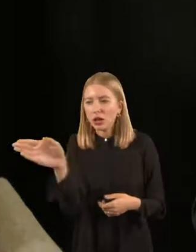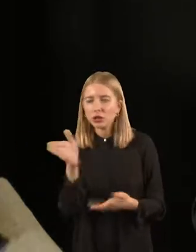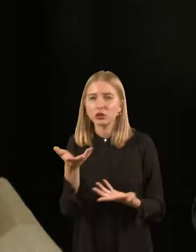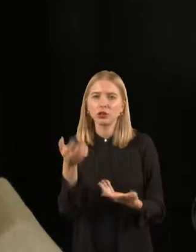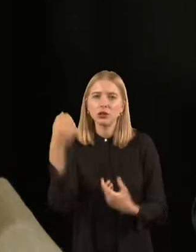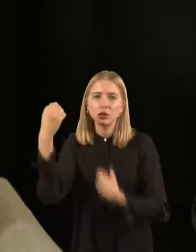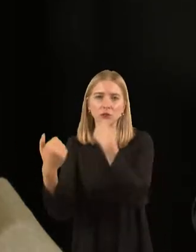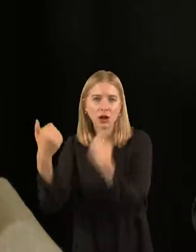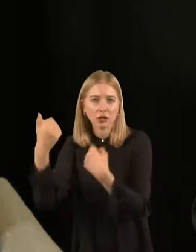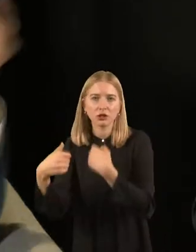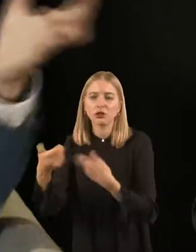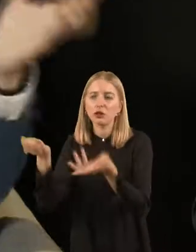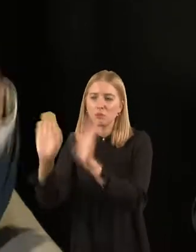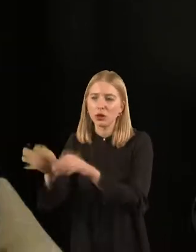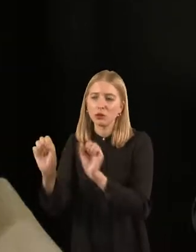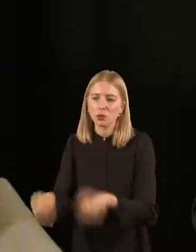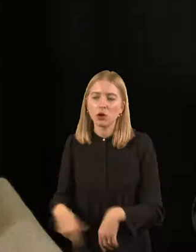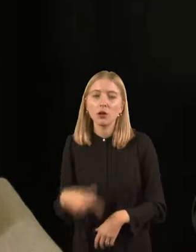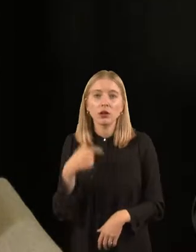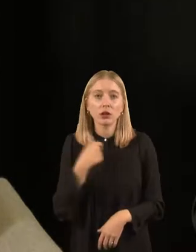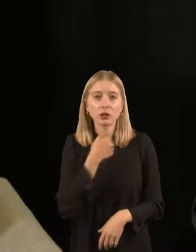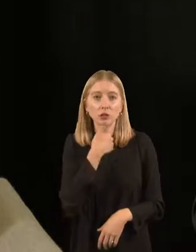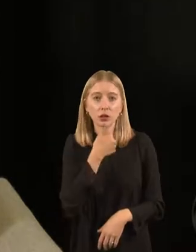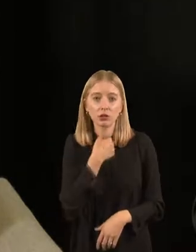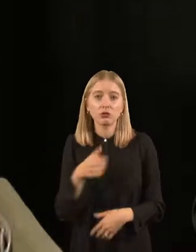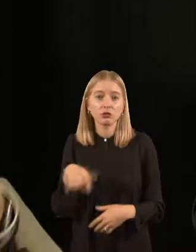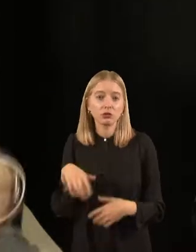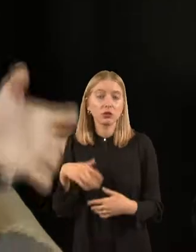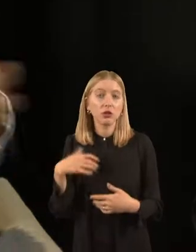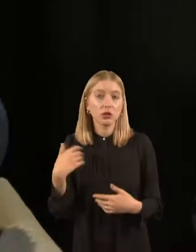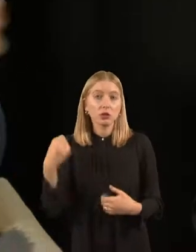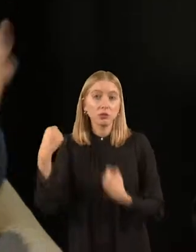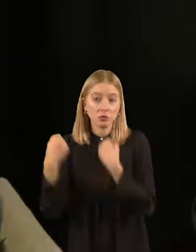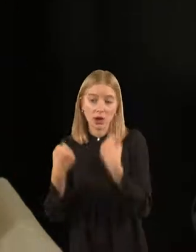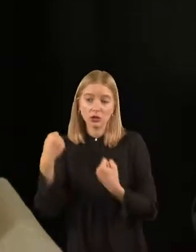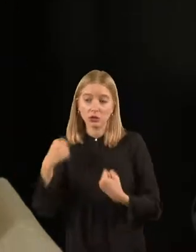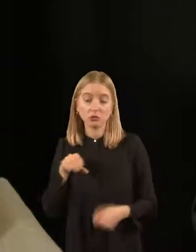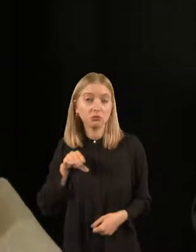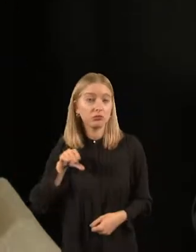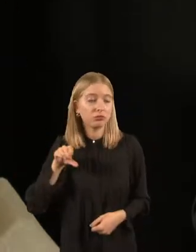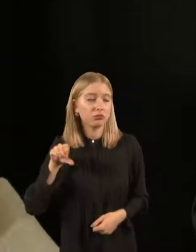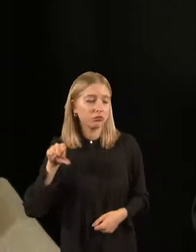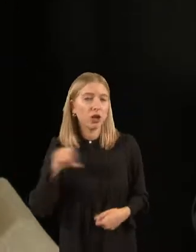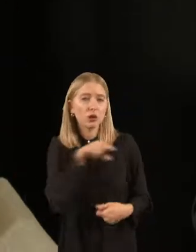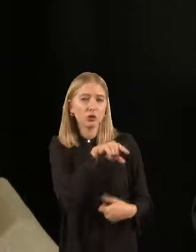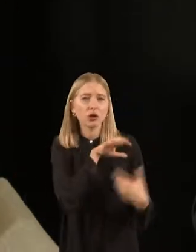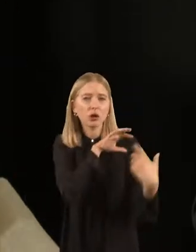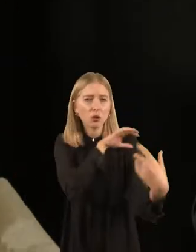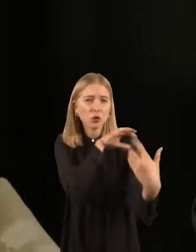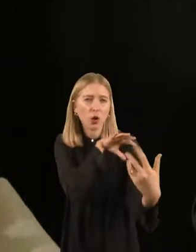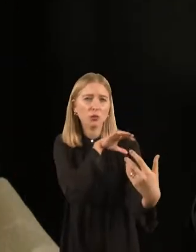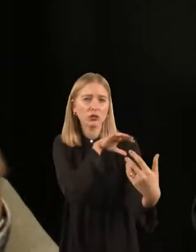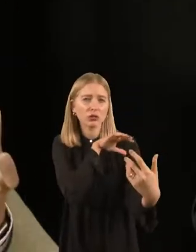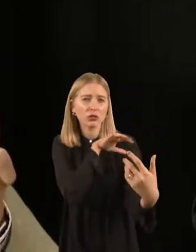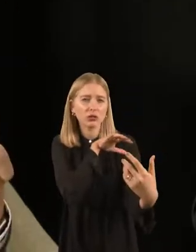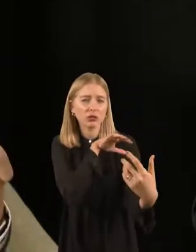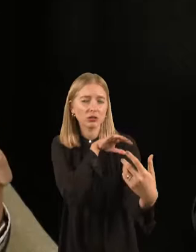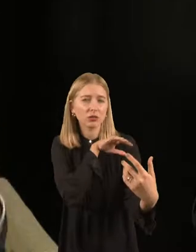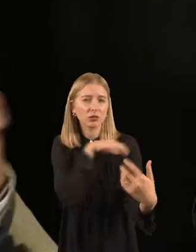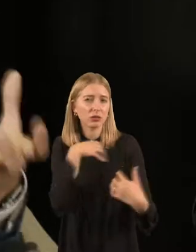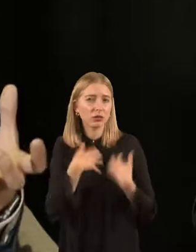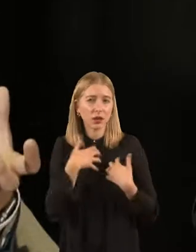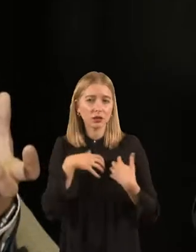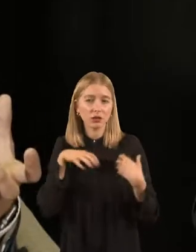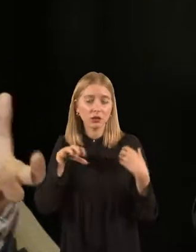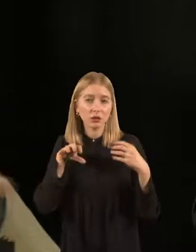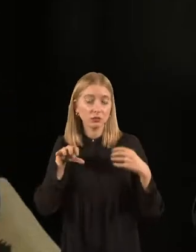in Vilnius, but they travel in the lanes where cars are allowed to make